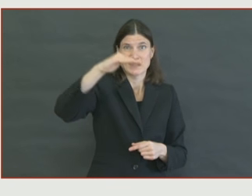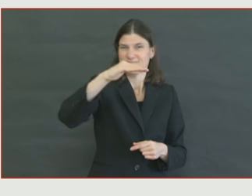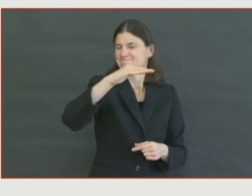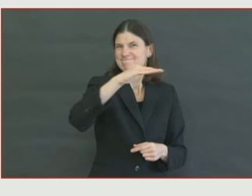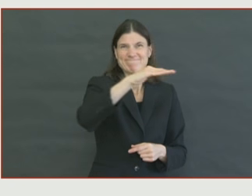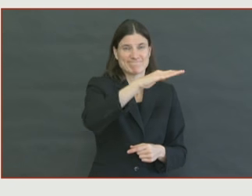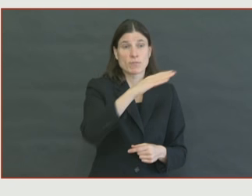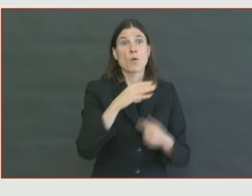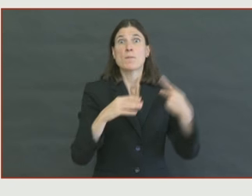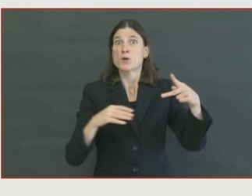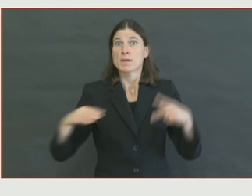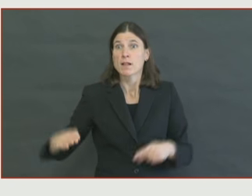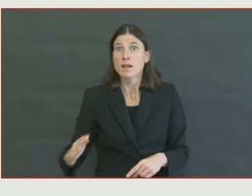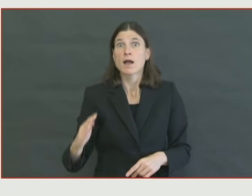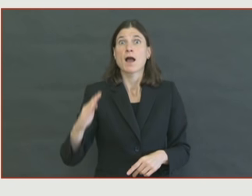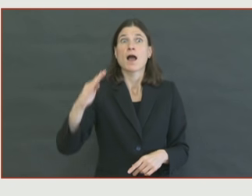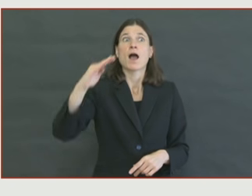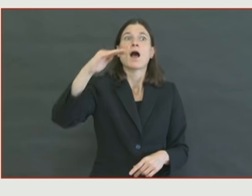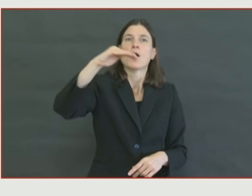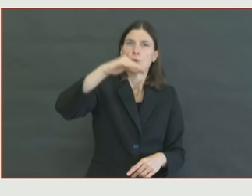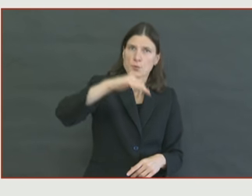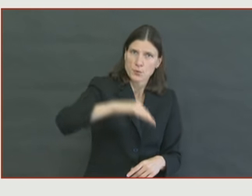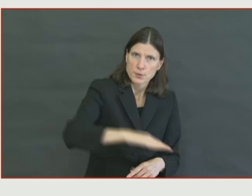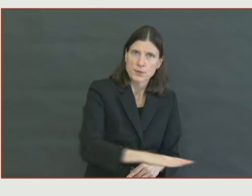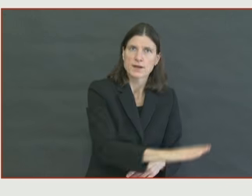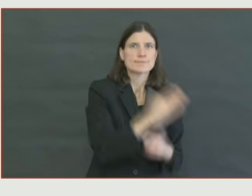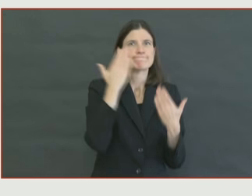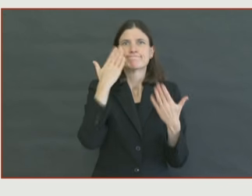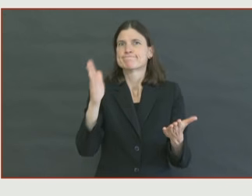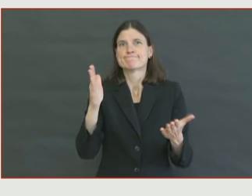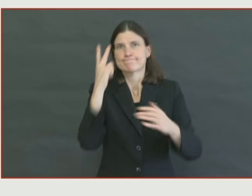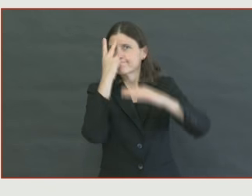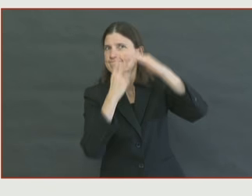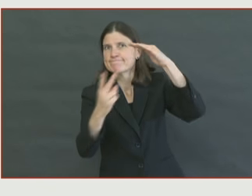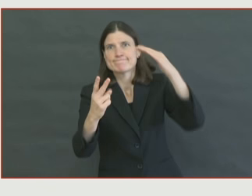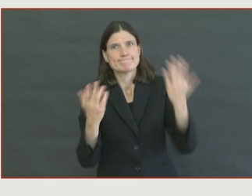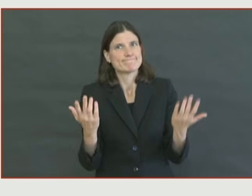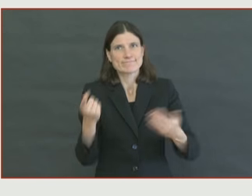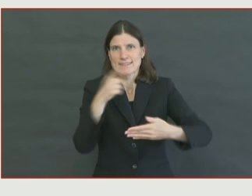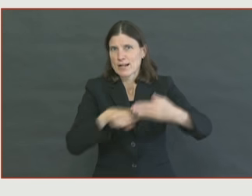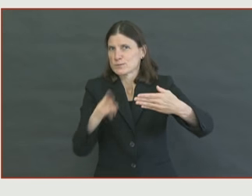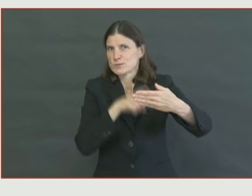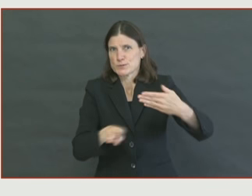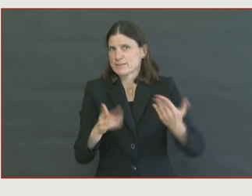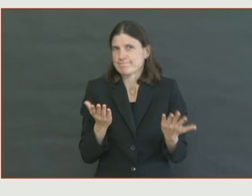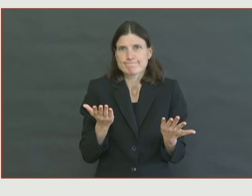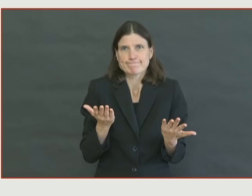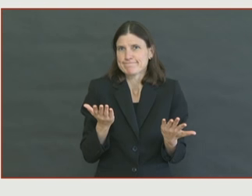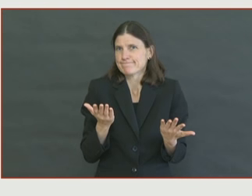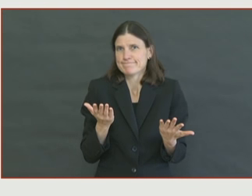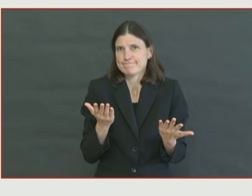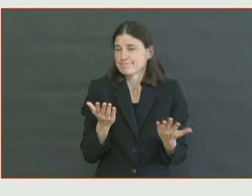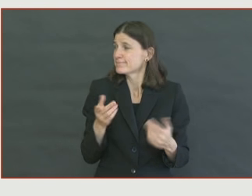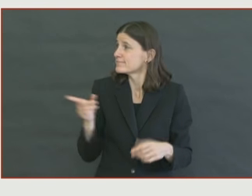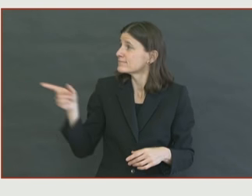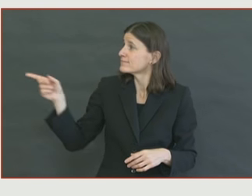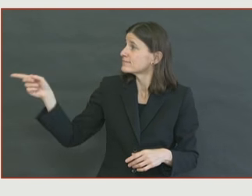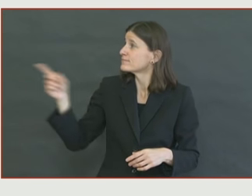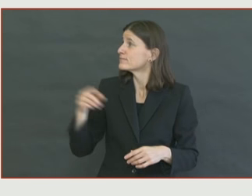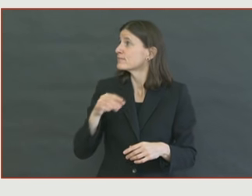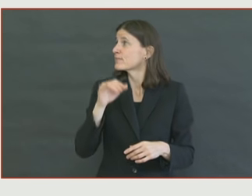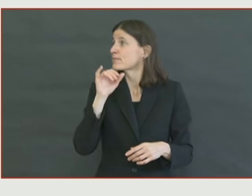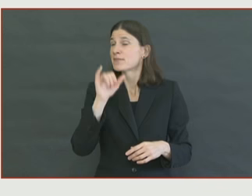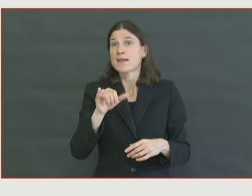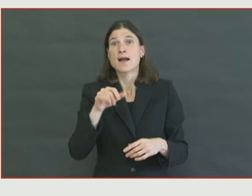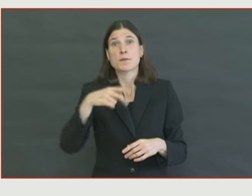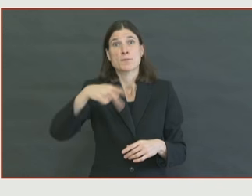in the news a lot of, a more traditional bell curve, and that is the more traditional curve with infectious disease. You see it